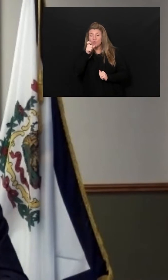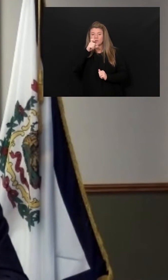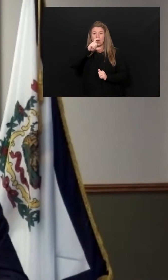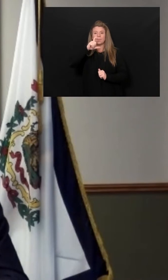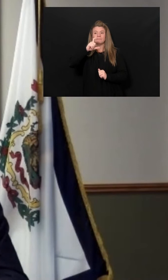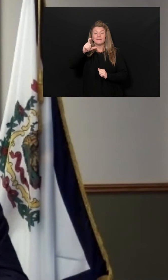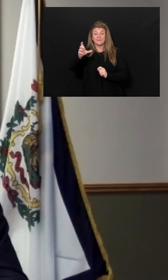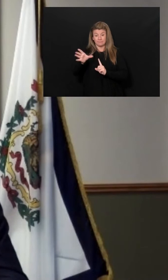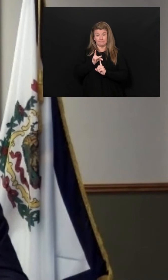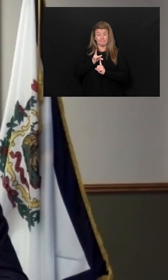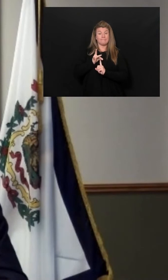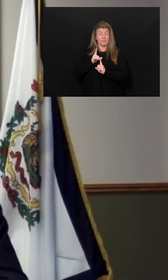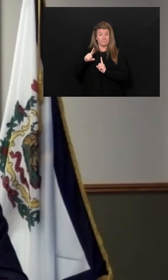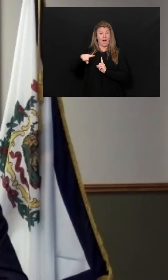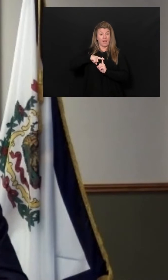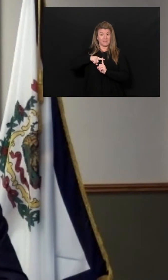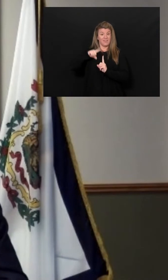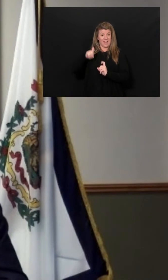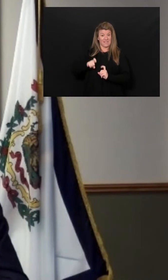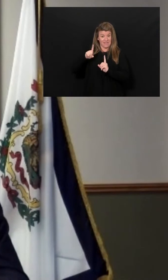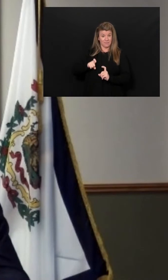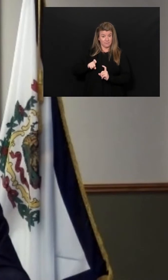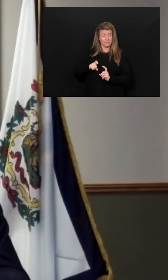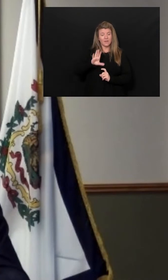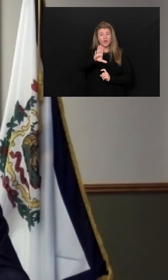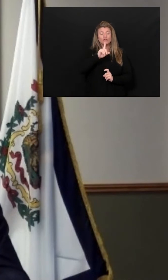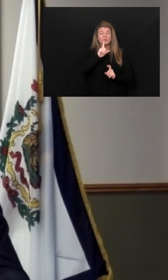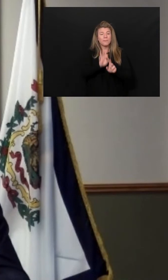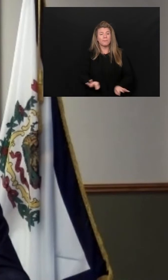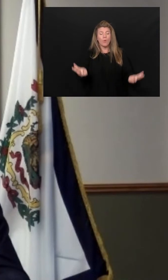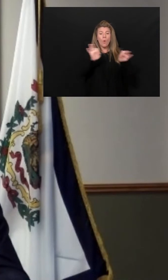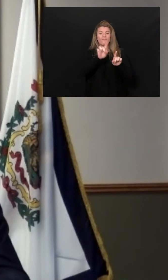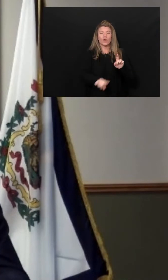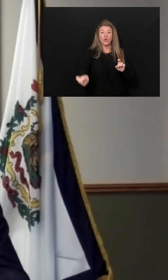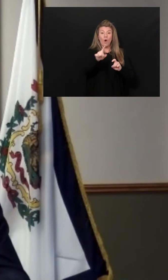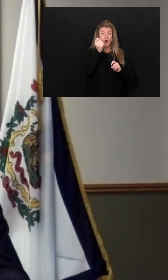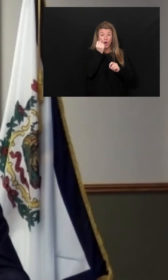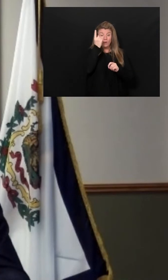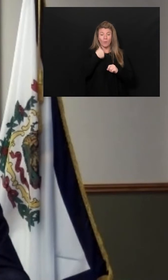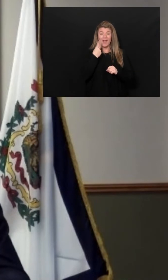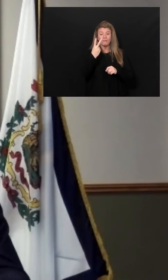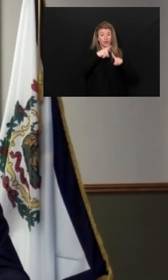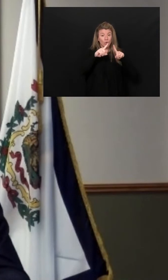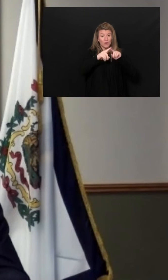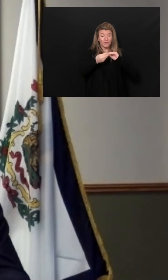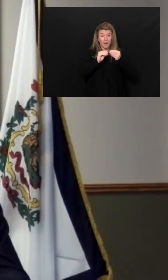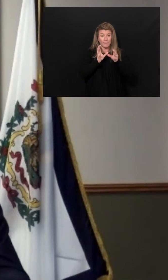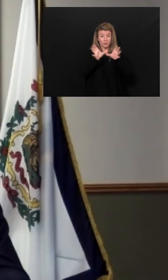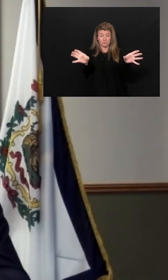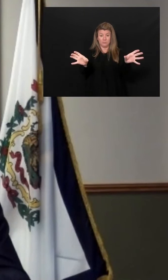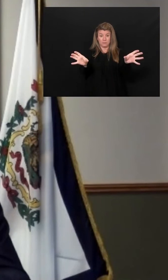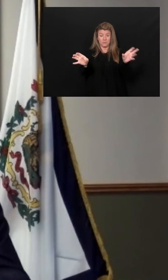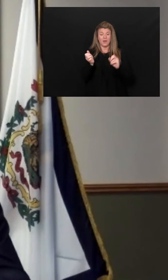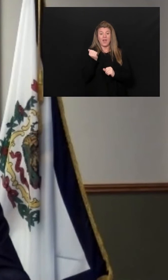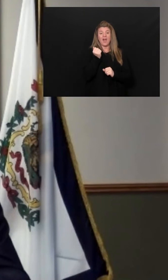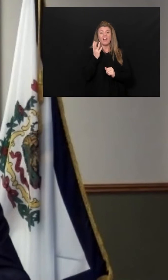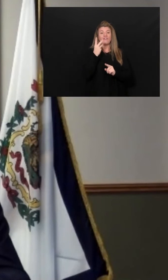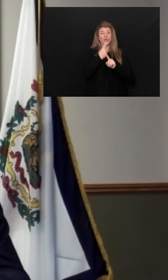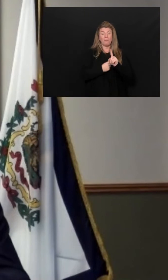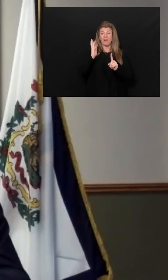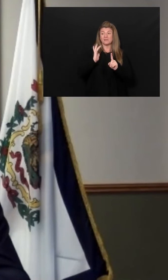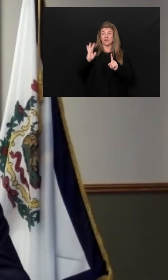tested. It is critically important that the public be aware of both of these metrics. Several months ago, we changed